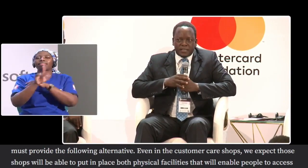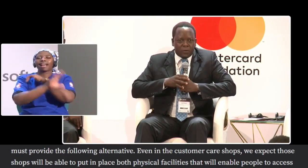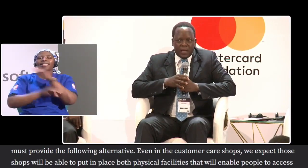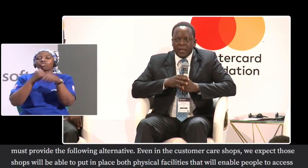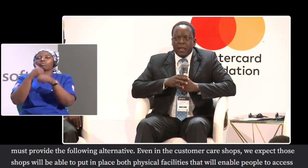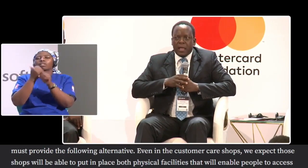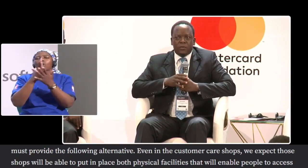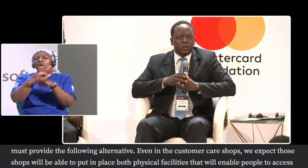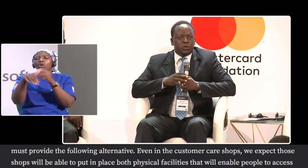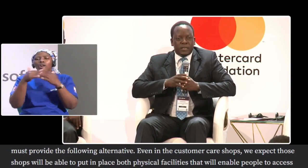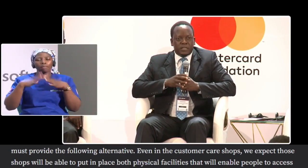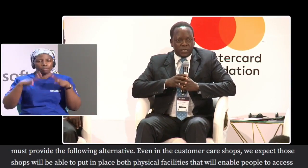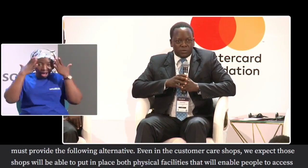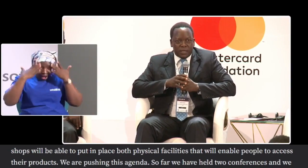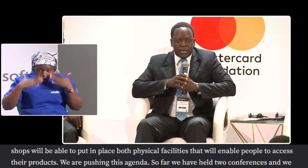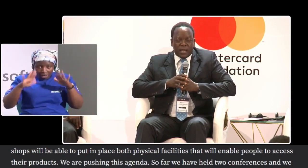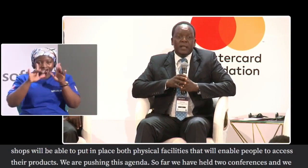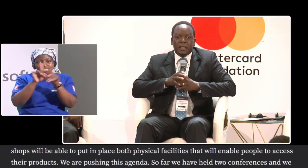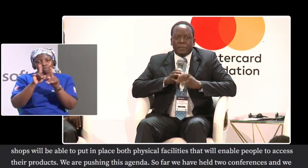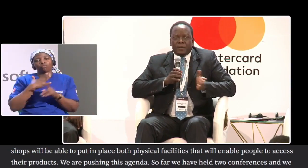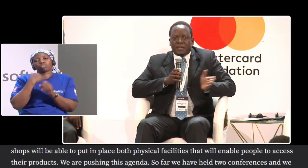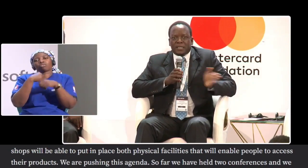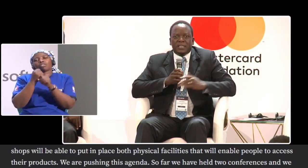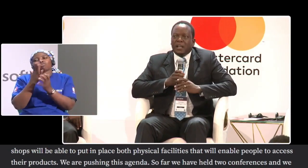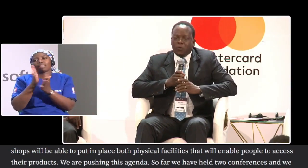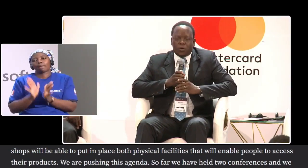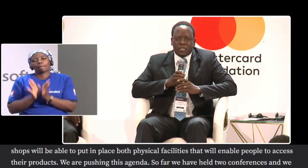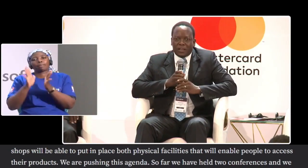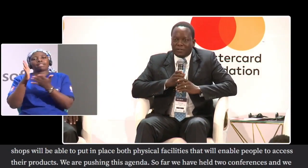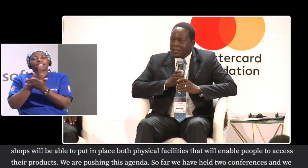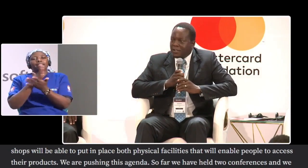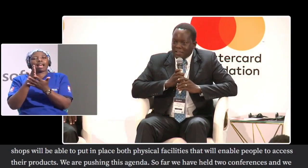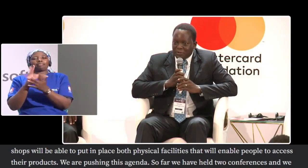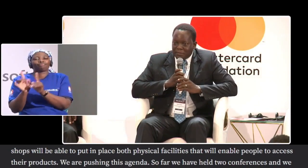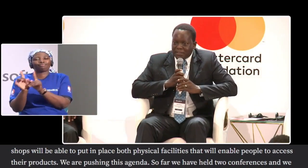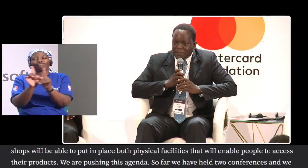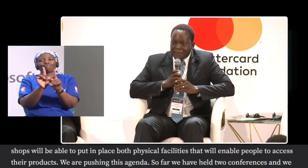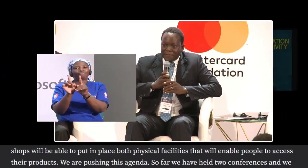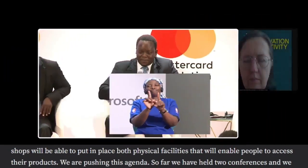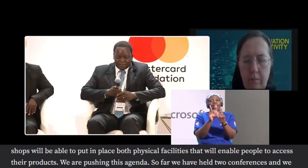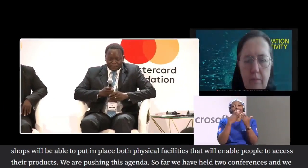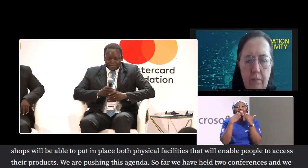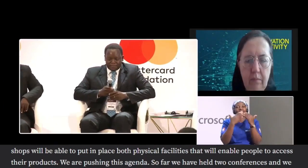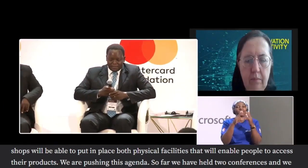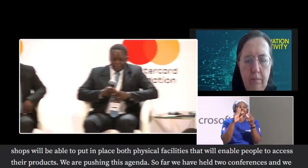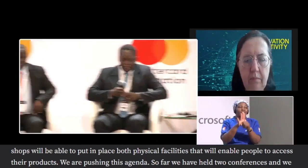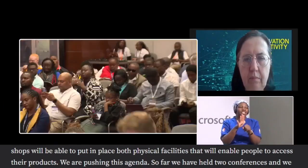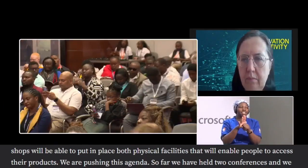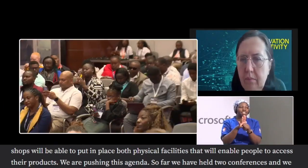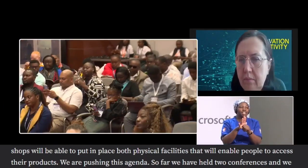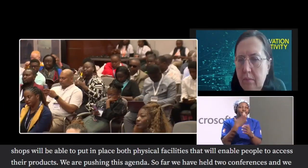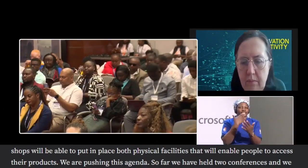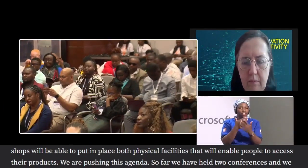is aware, and we also want to ensure that the public sector works along. Thank you so much. Thank you, Derek,